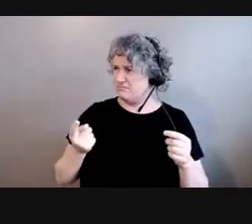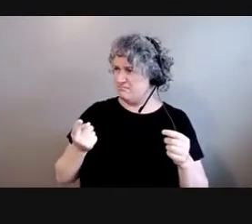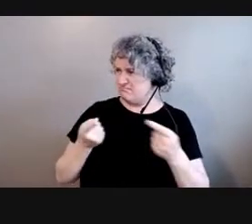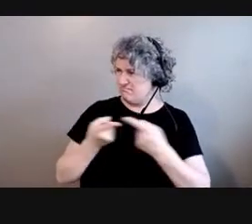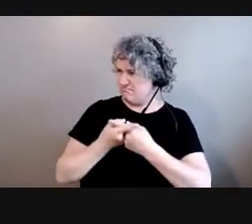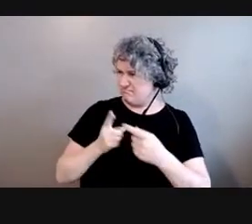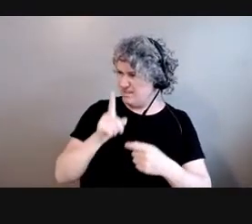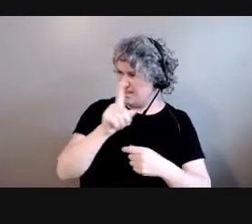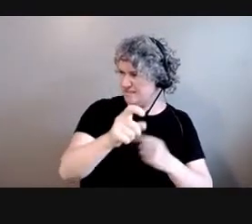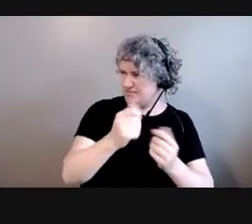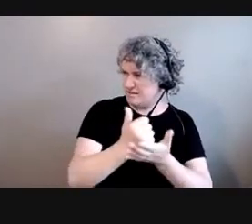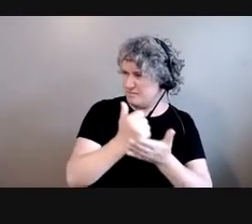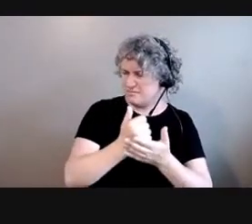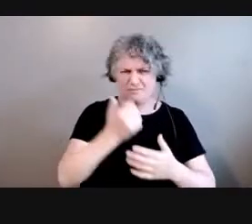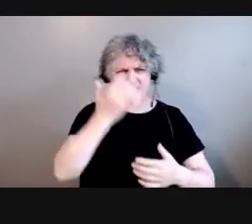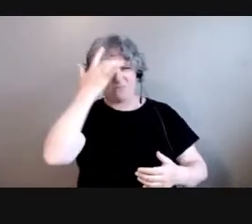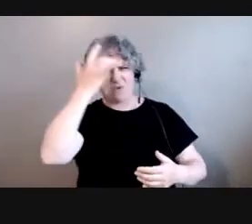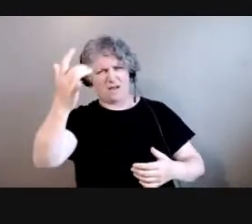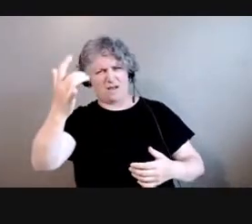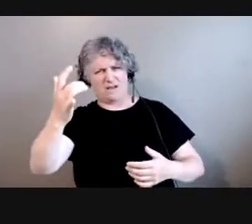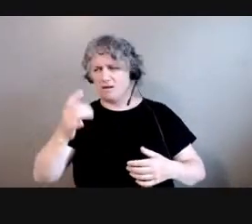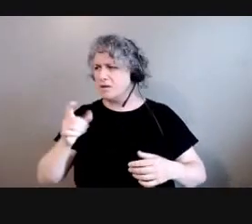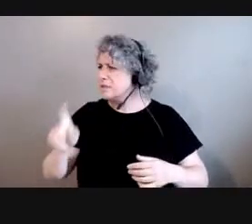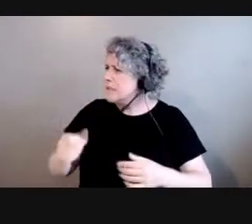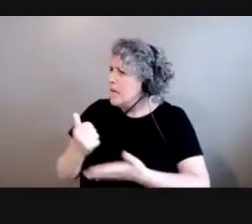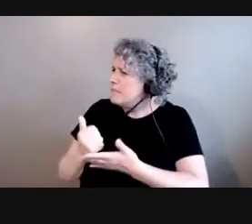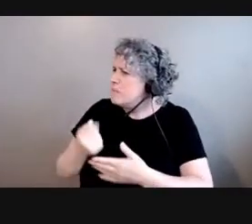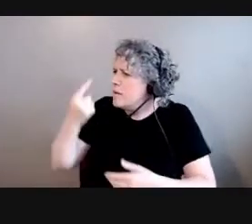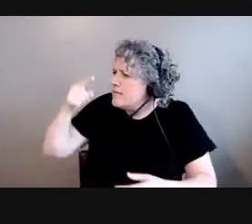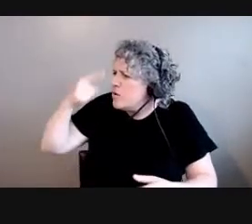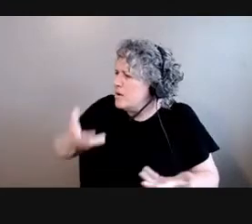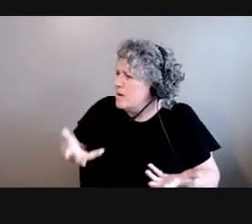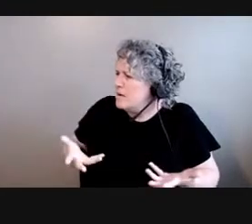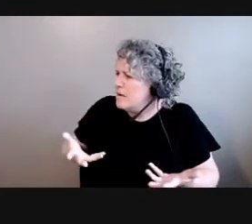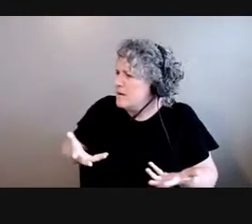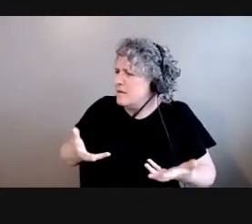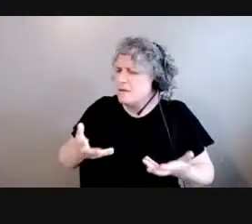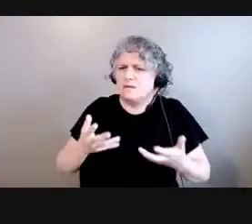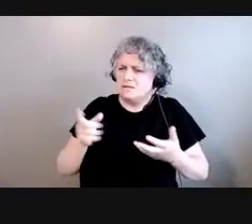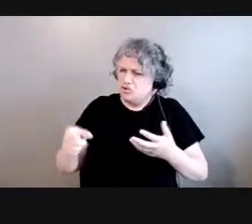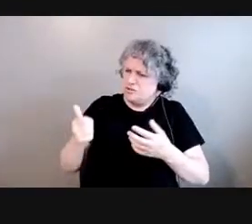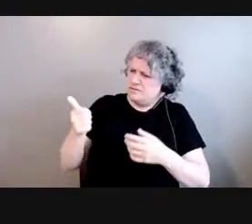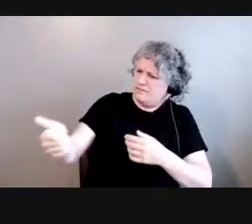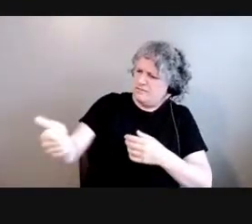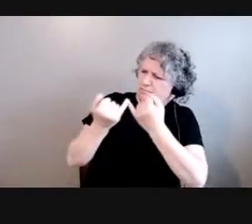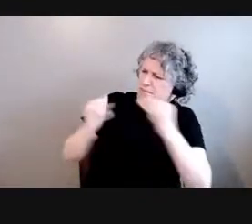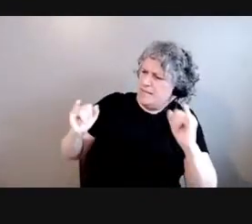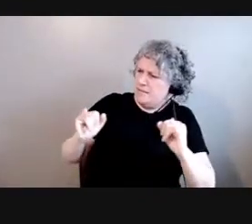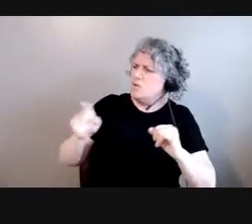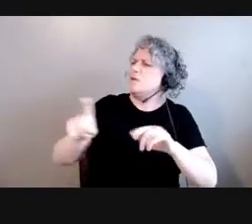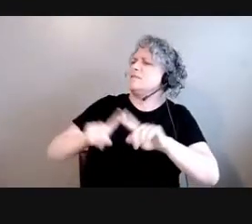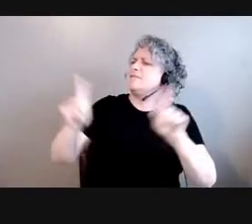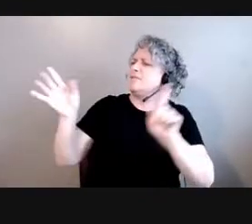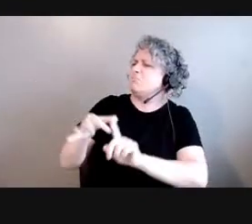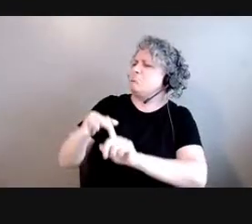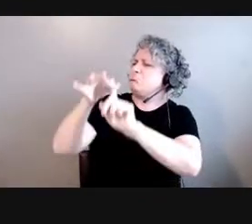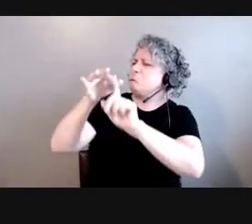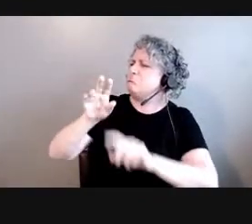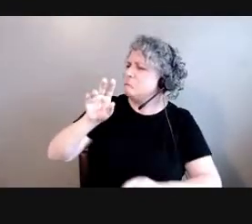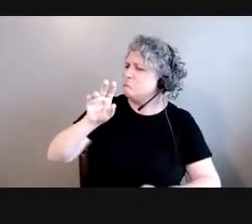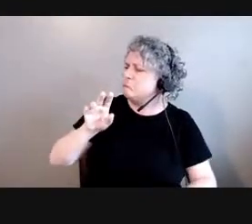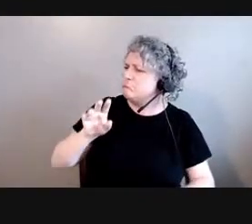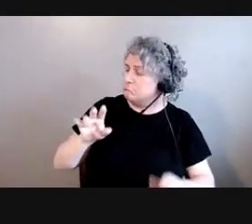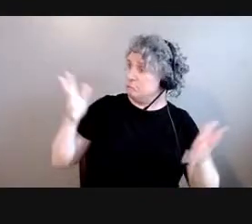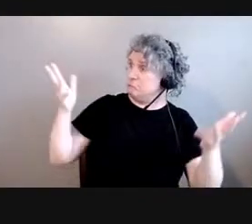type is why? Why do you need help? Why are you going against societal type? Why are you different? We